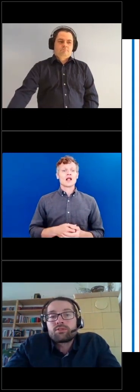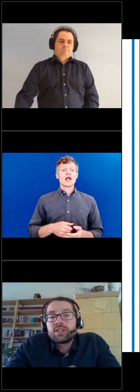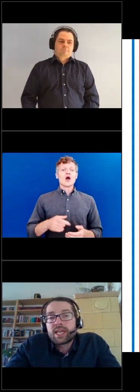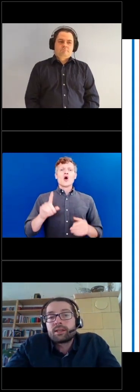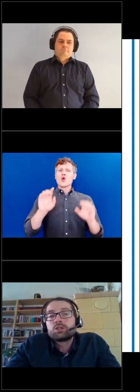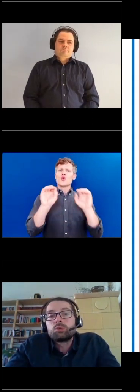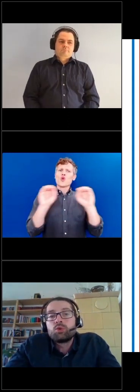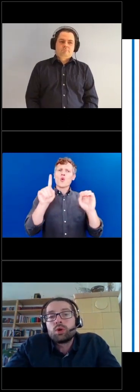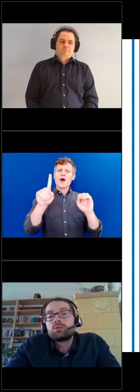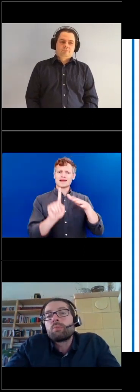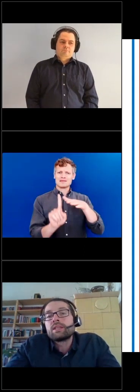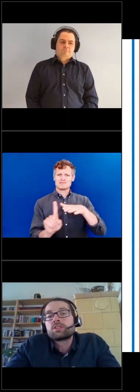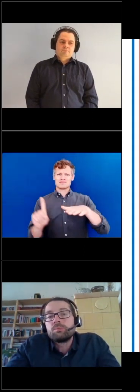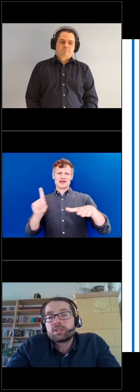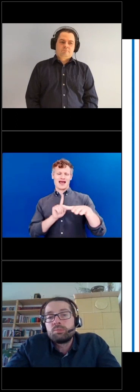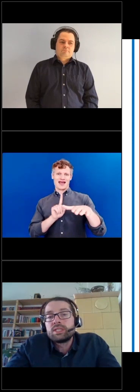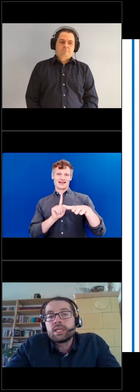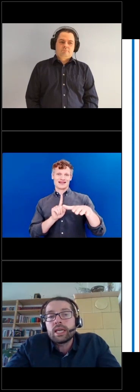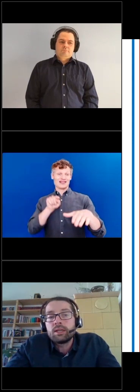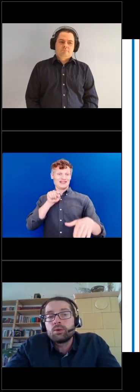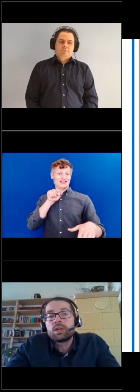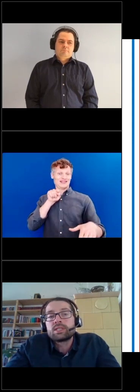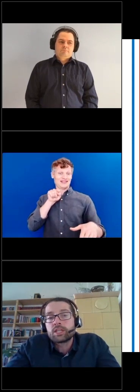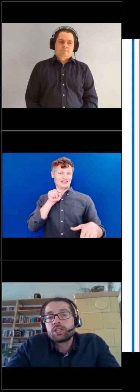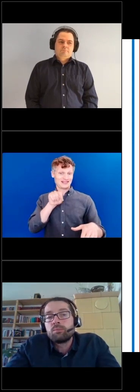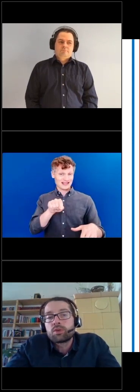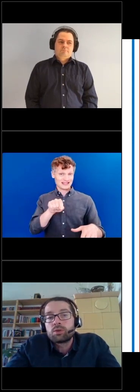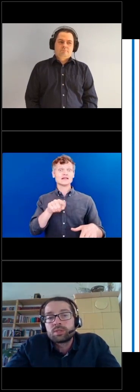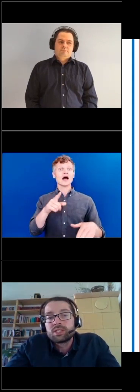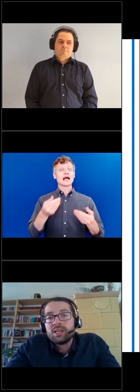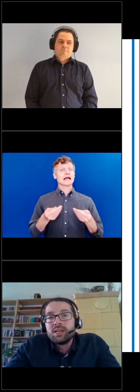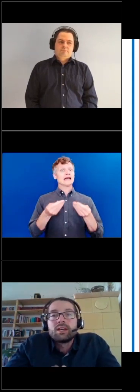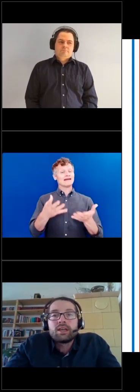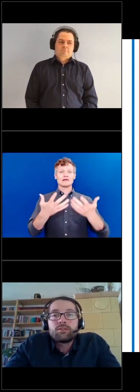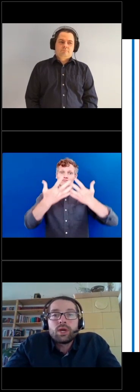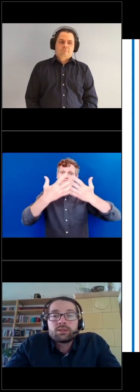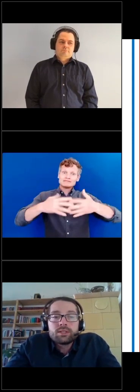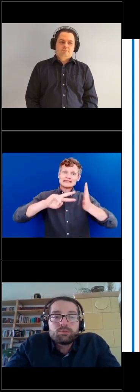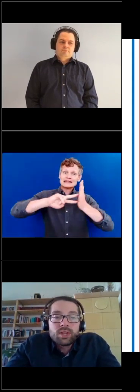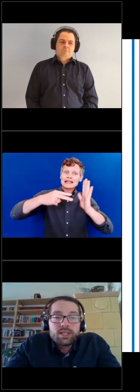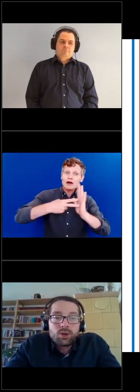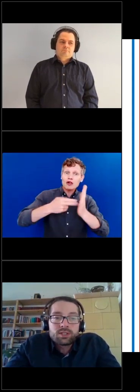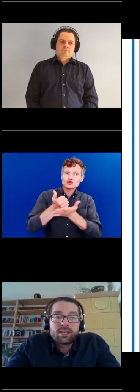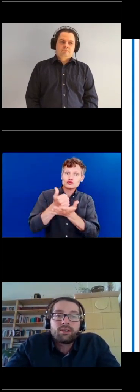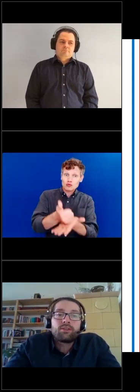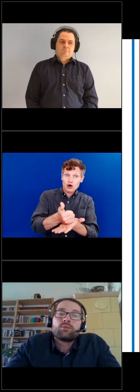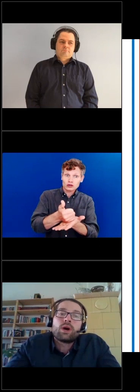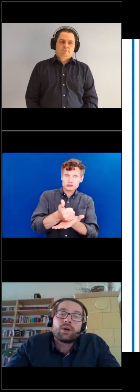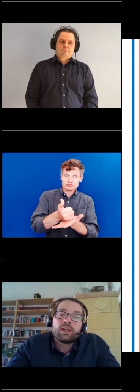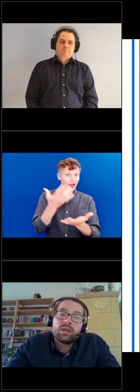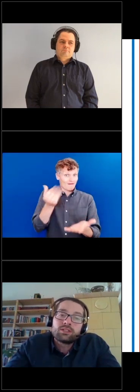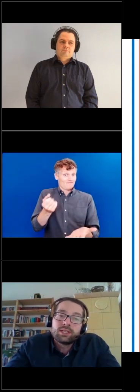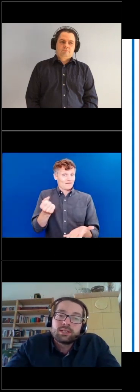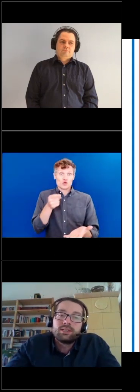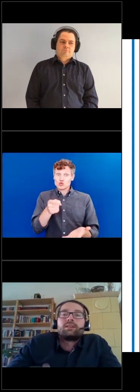also offering technical support to mainstream disability in your organization and programs. If you're interested, please contact us through